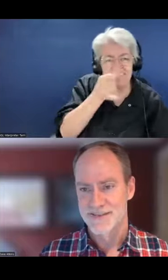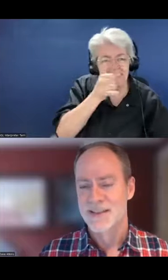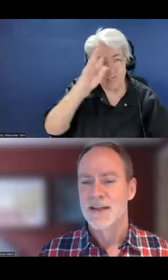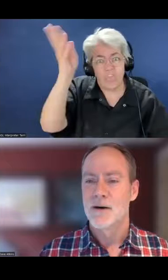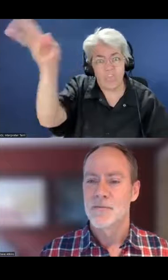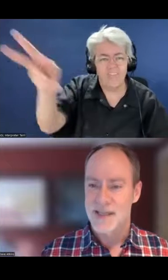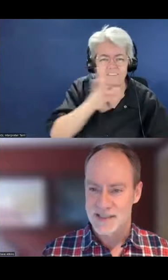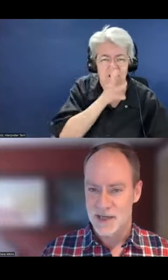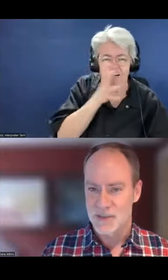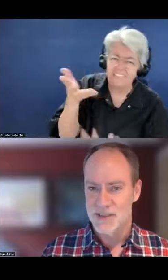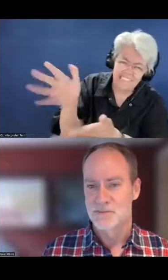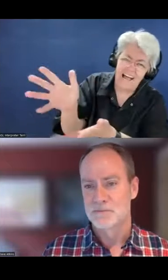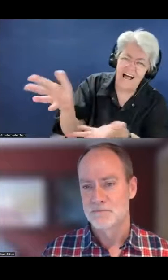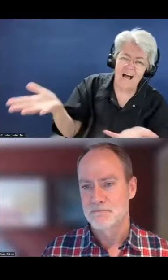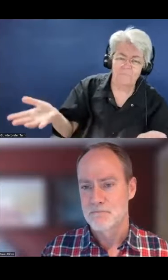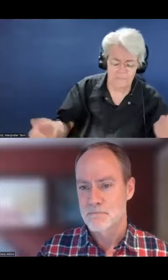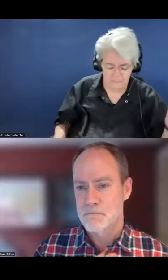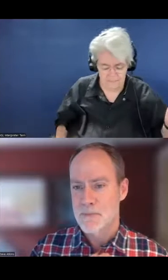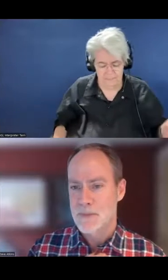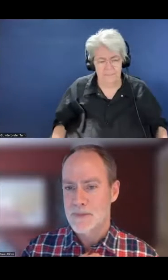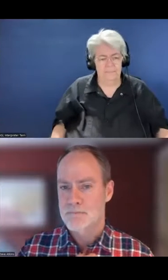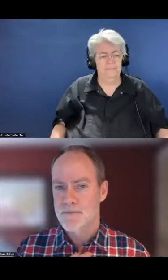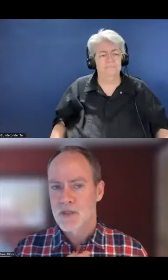right. Next slide, please.